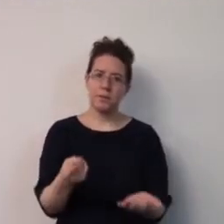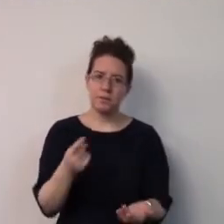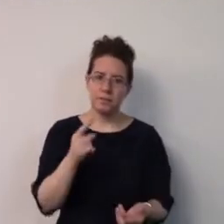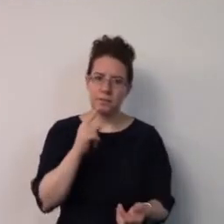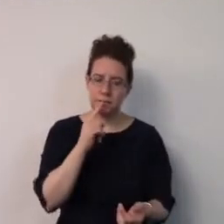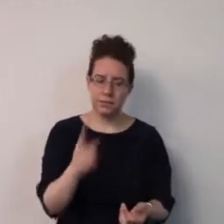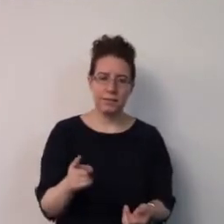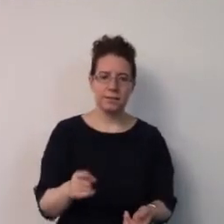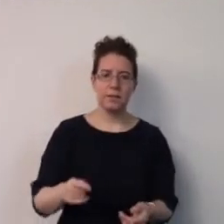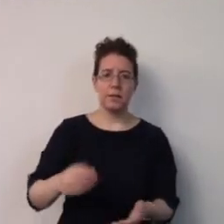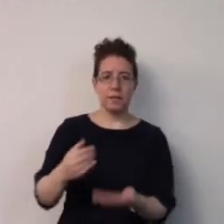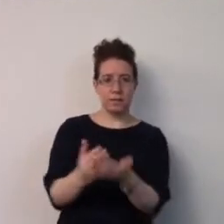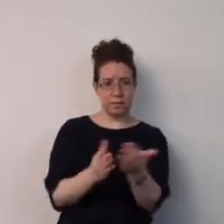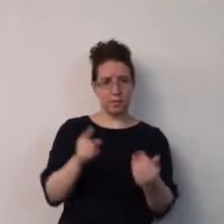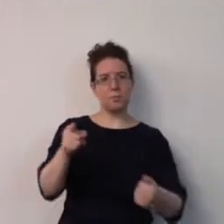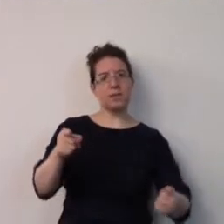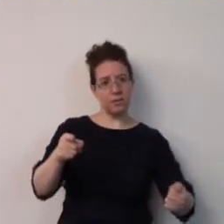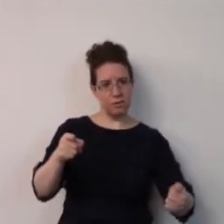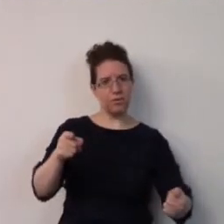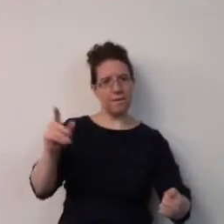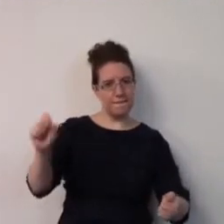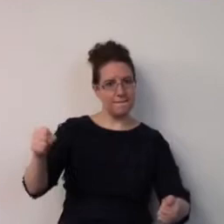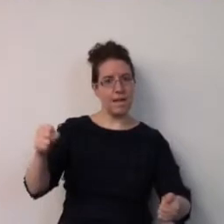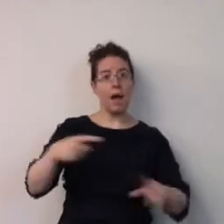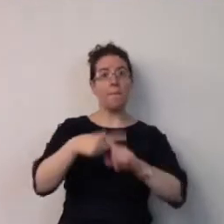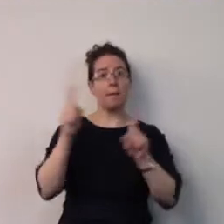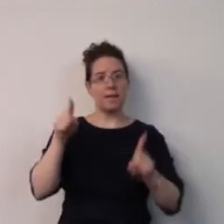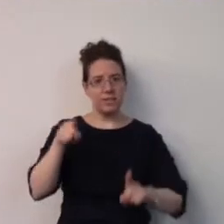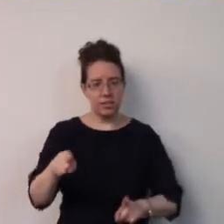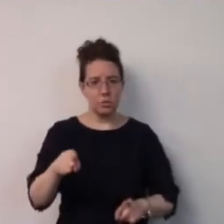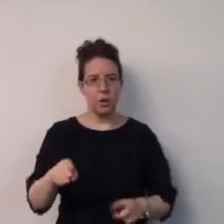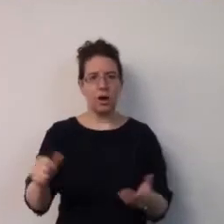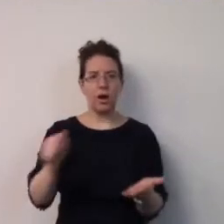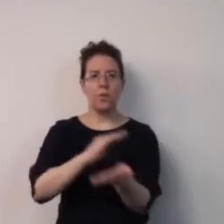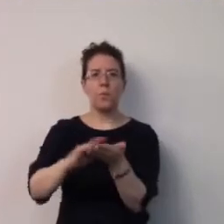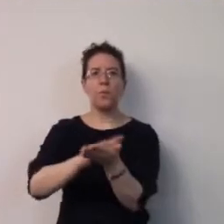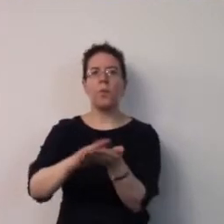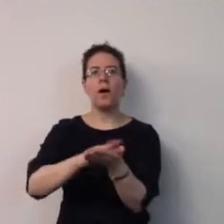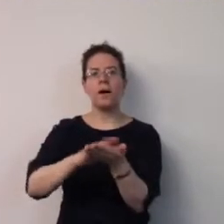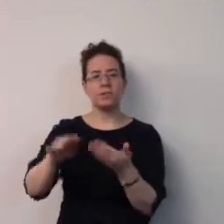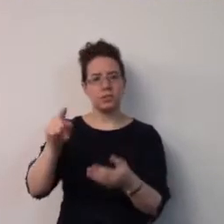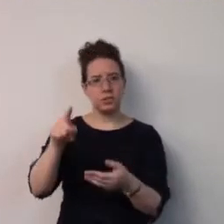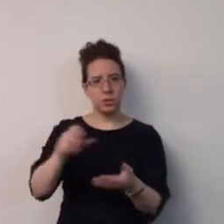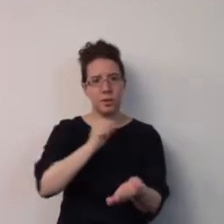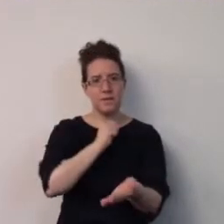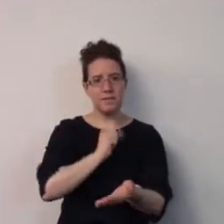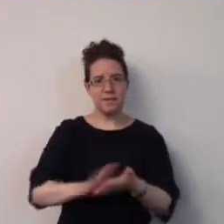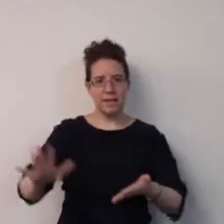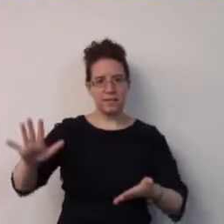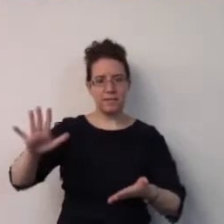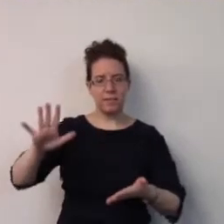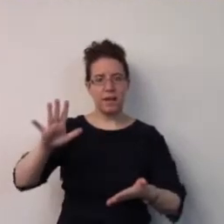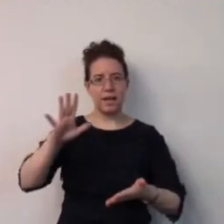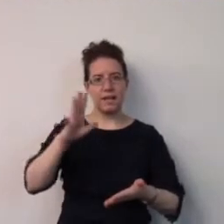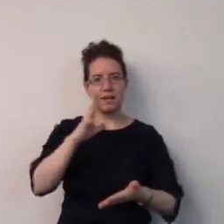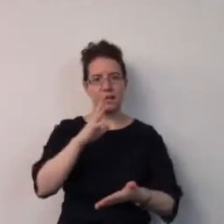need to continue to live a holy and a godly life and allow His Spirit to renew and refresh us and wash us